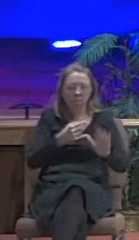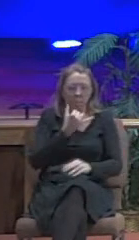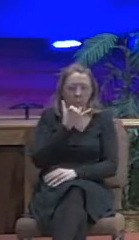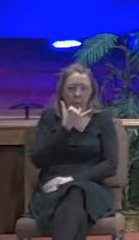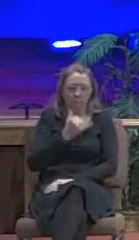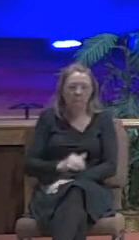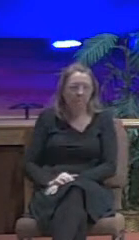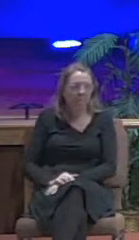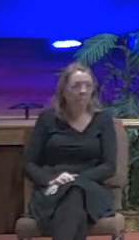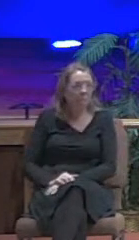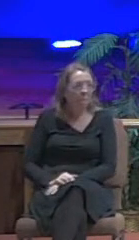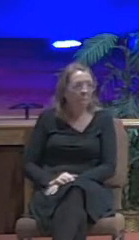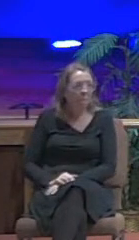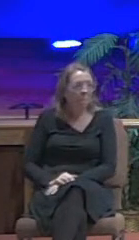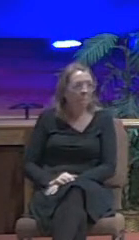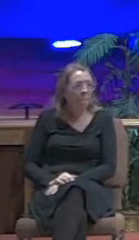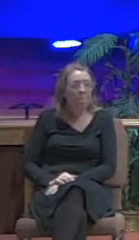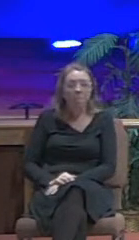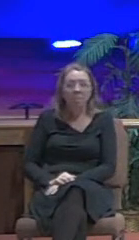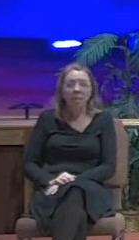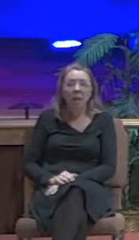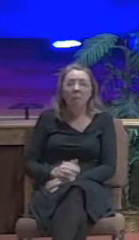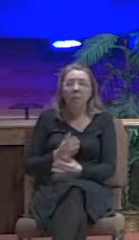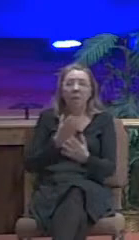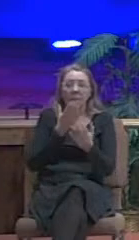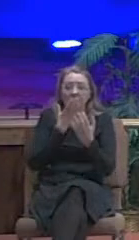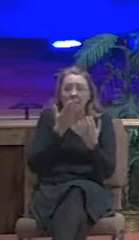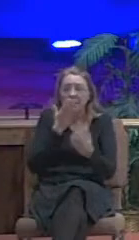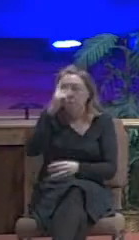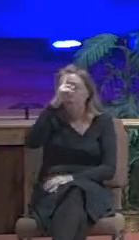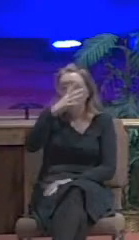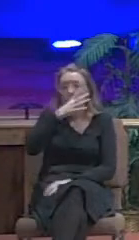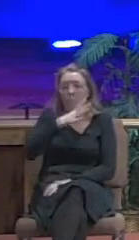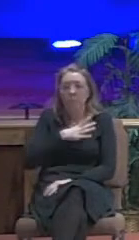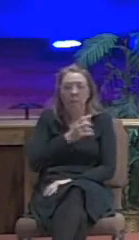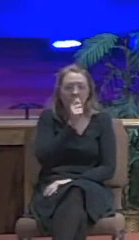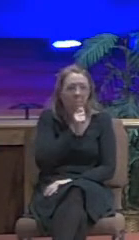I'm thankful for a woman that's patient with me.